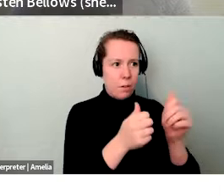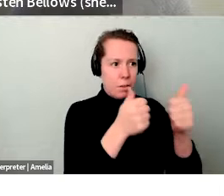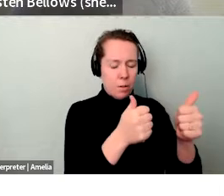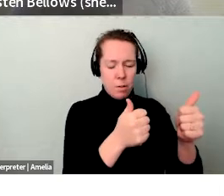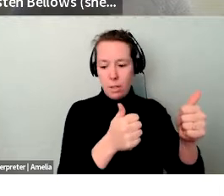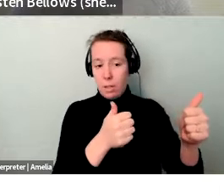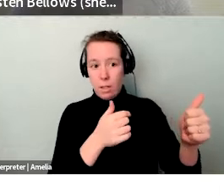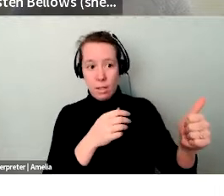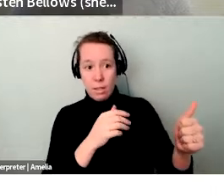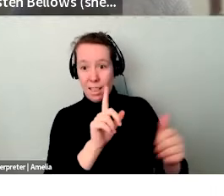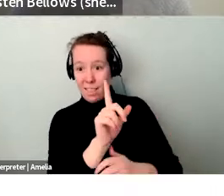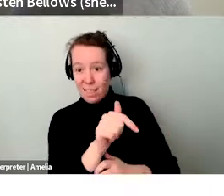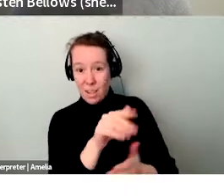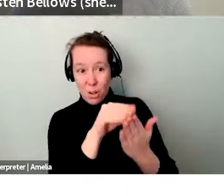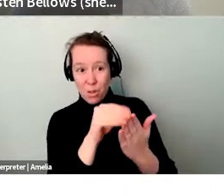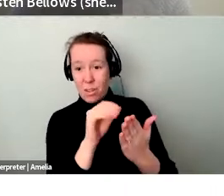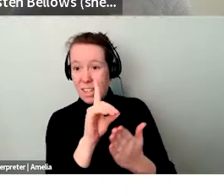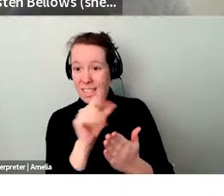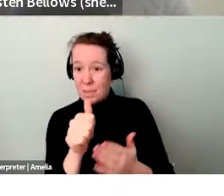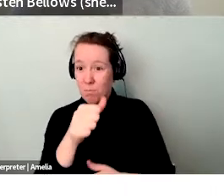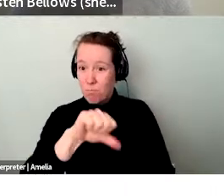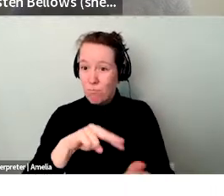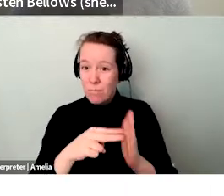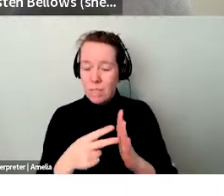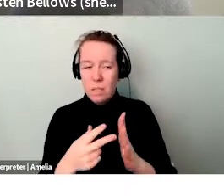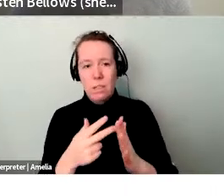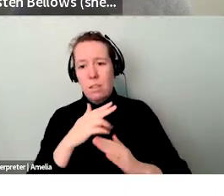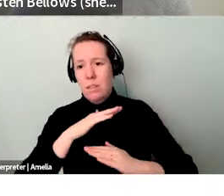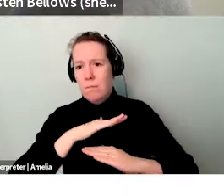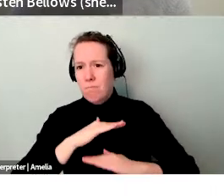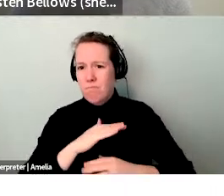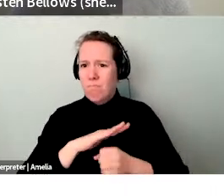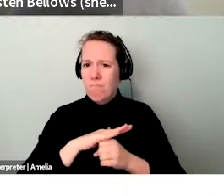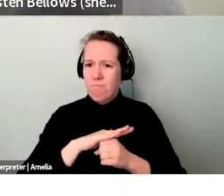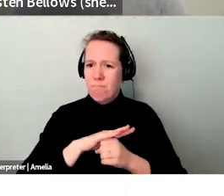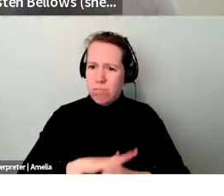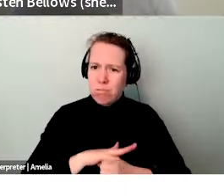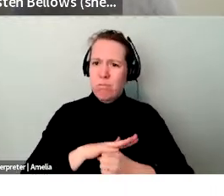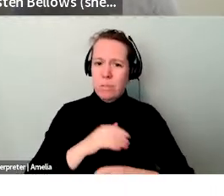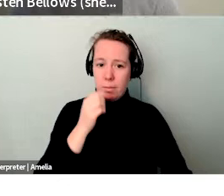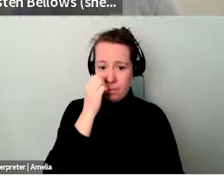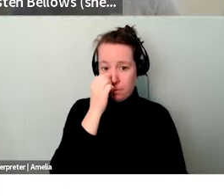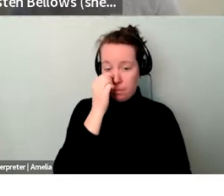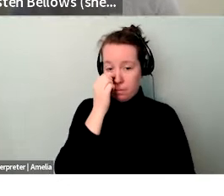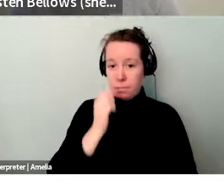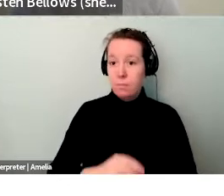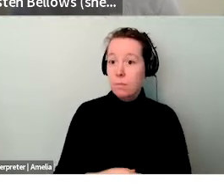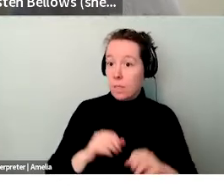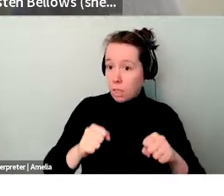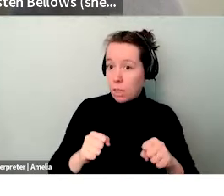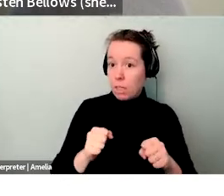you may need to be successful at your job, so the accommodations due to your mental health or addiction issue can also be scary and increase